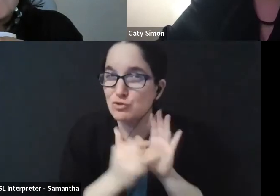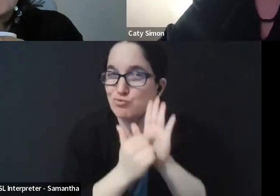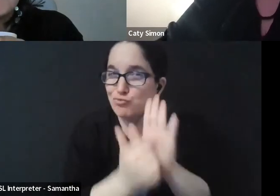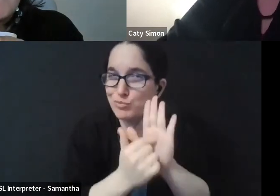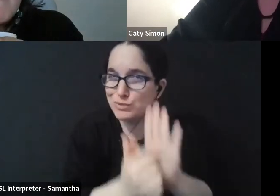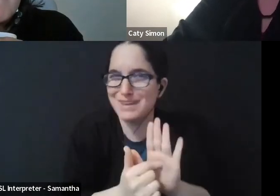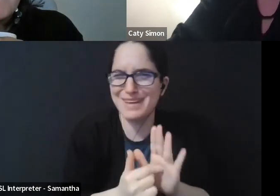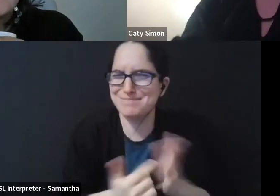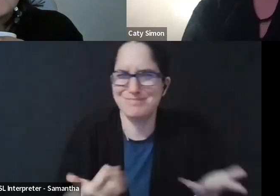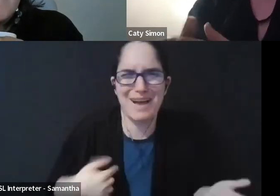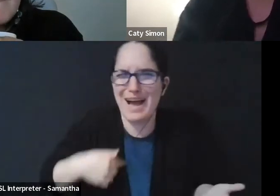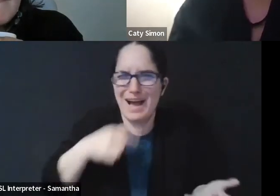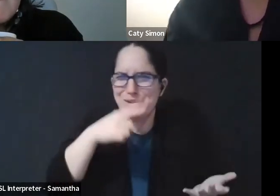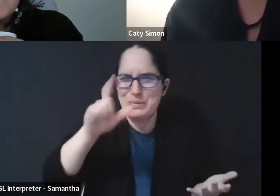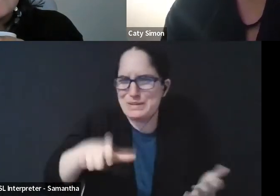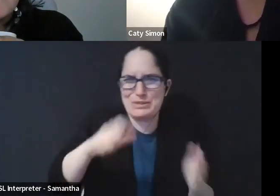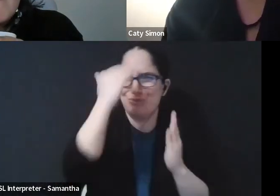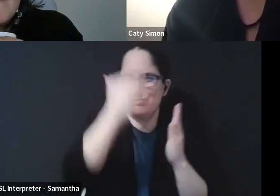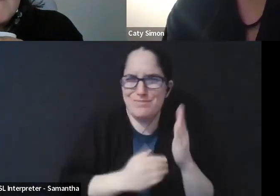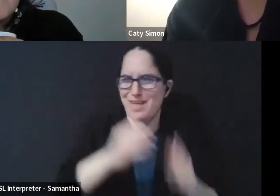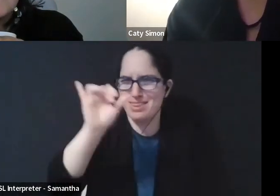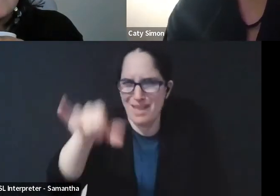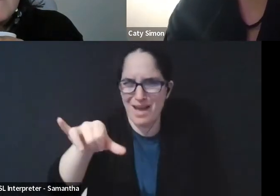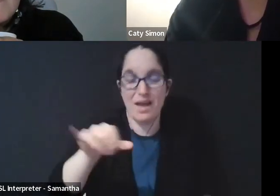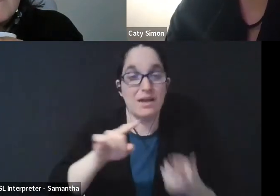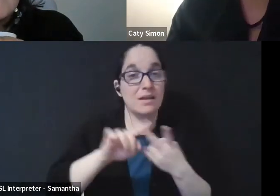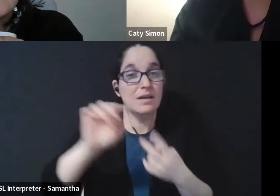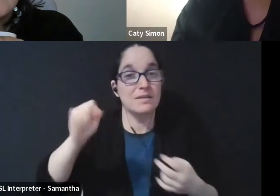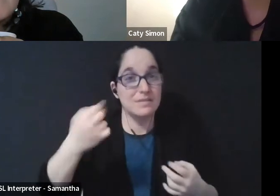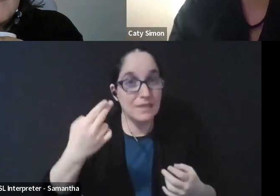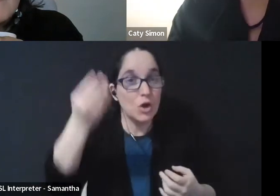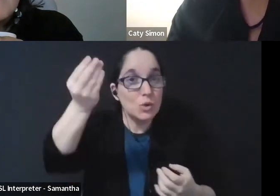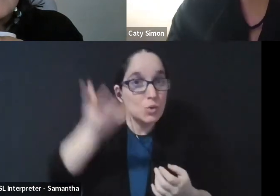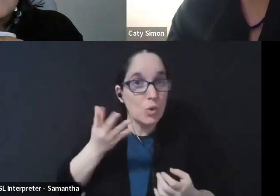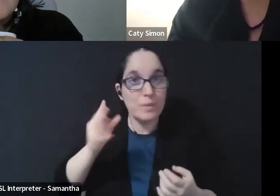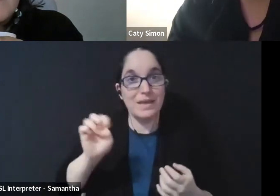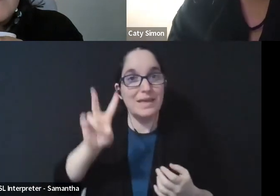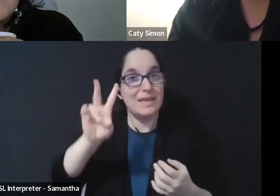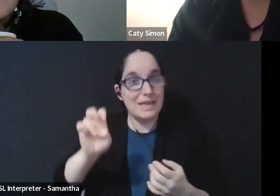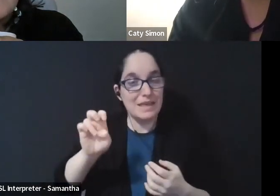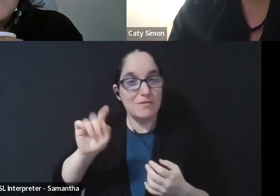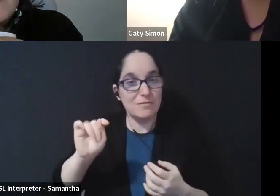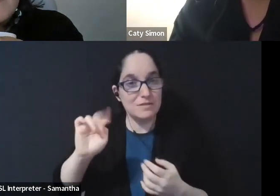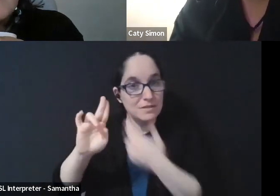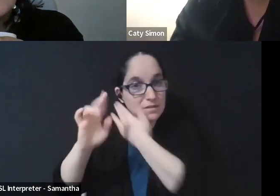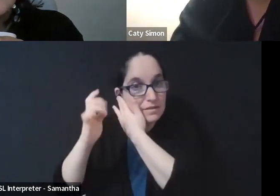necessarily. And I know Sarah introduced me to Eve Tuck's incredible work on damage-centered research, and I'd really love for